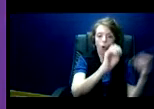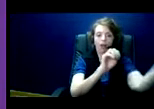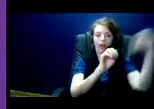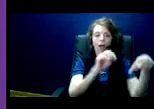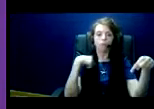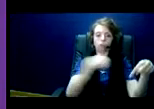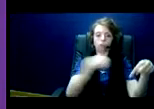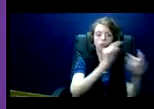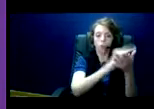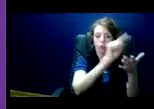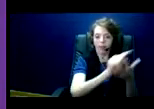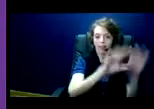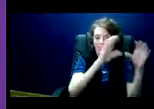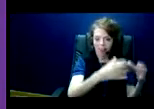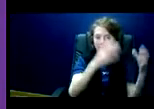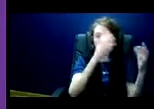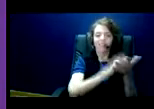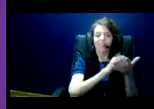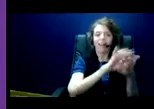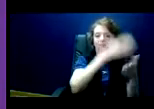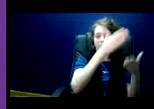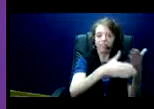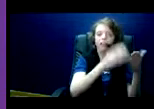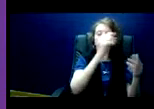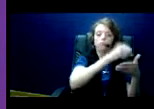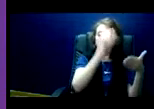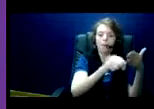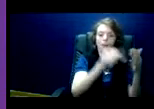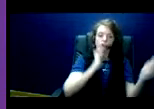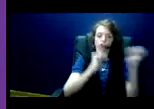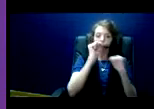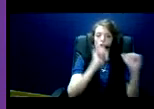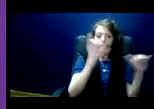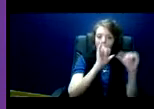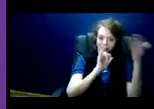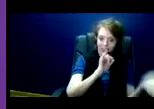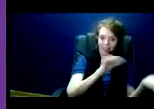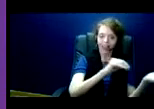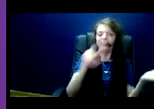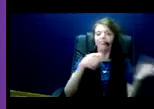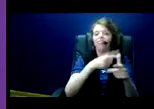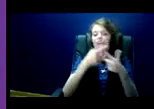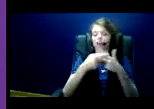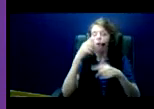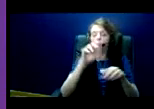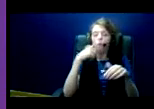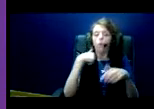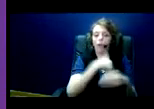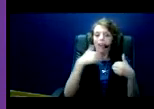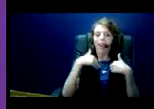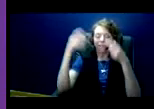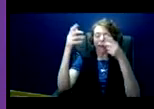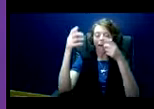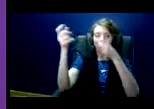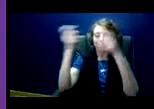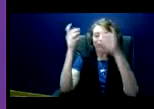weekly classes that culminate in semester showcases like the one seen here. We also have one-off sort of masterclass